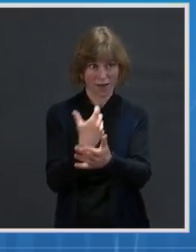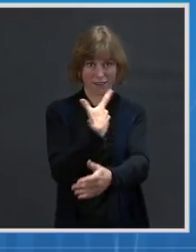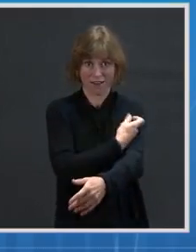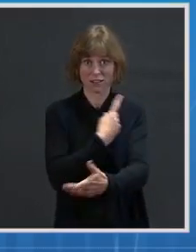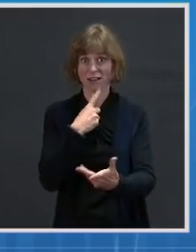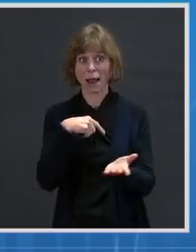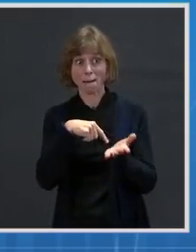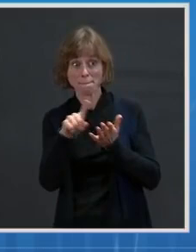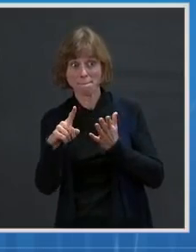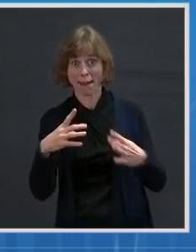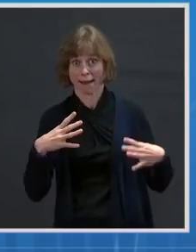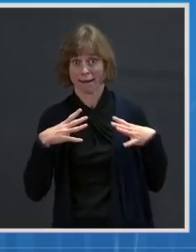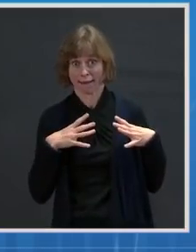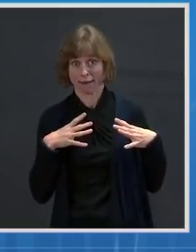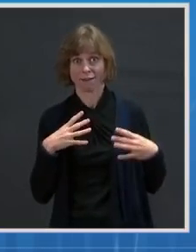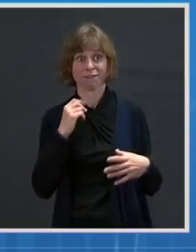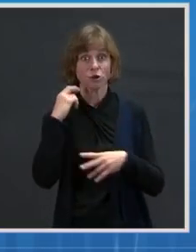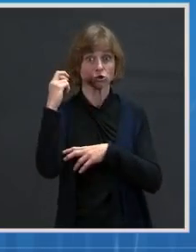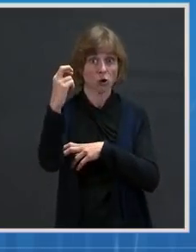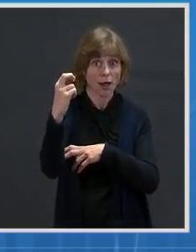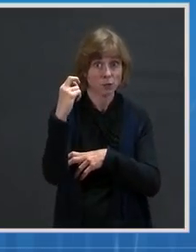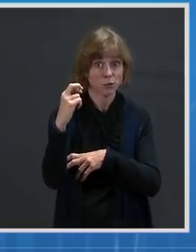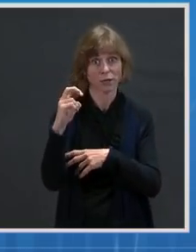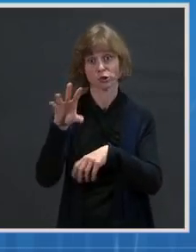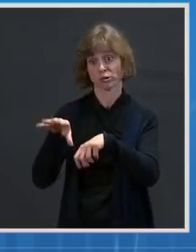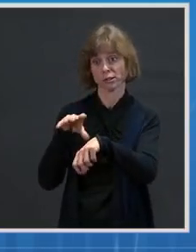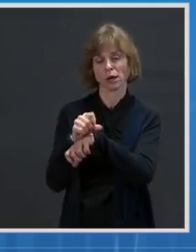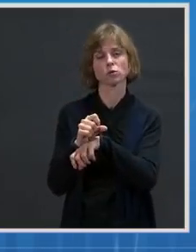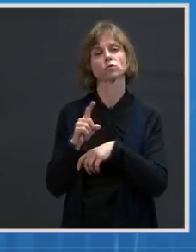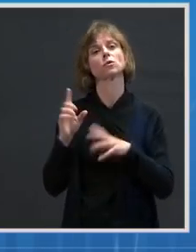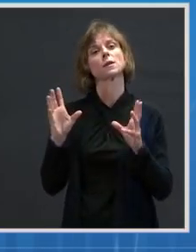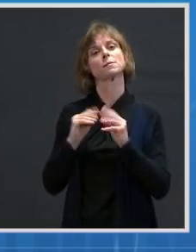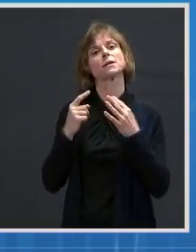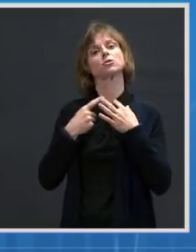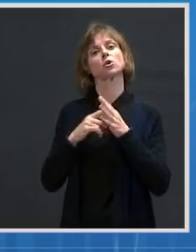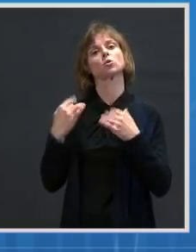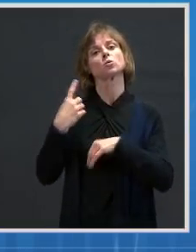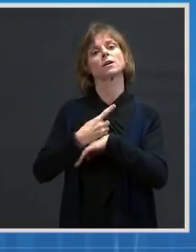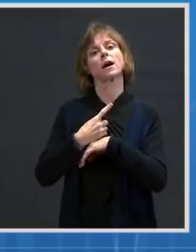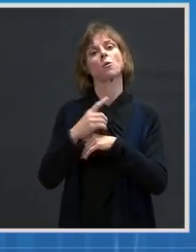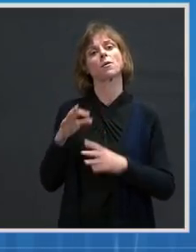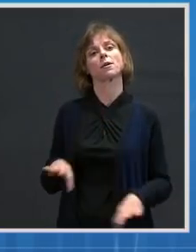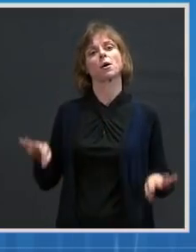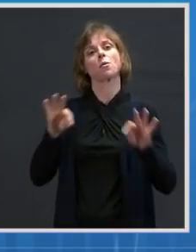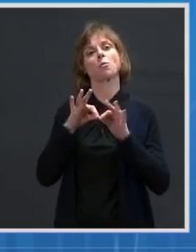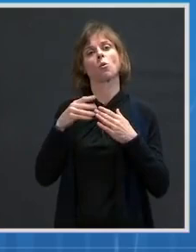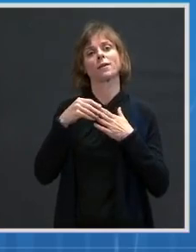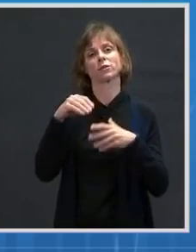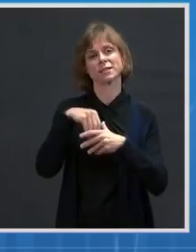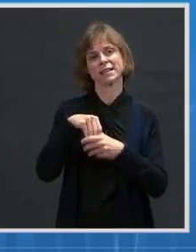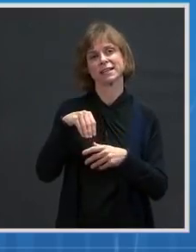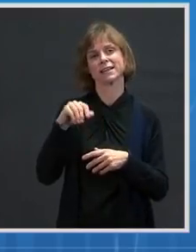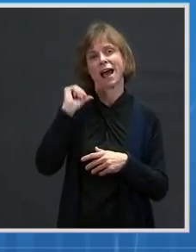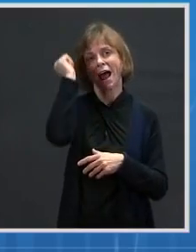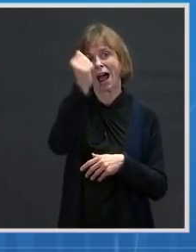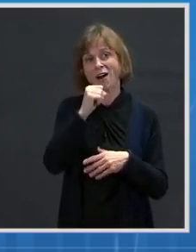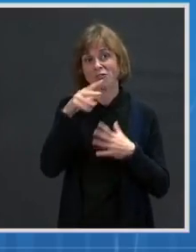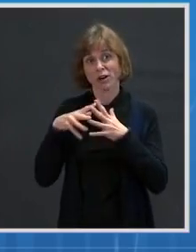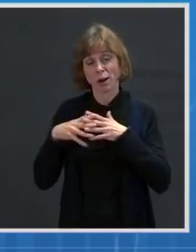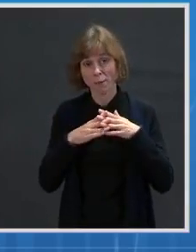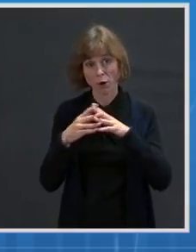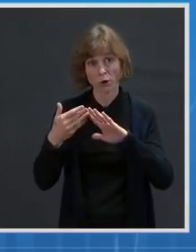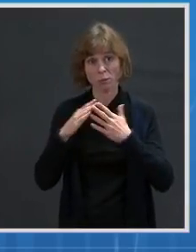The meetings are kicking off today with a conversation with key leaders in the African American community. And throughout the week, we'll be meeting with